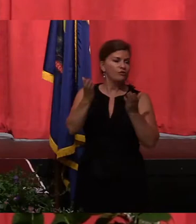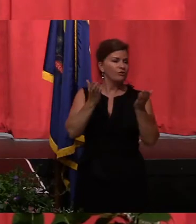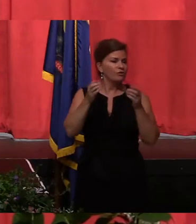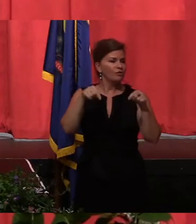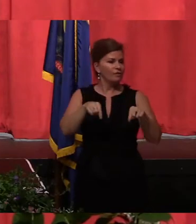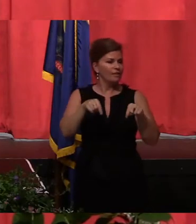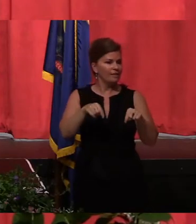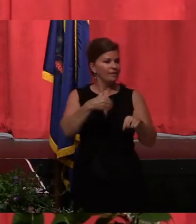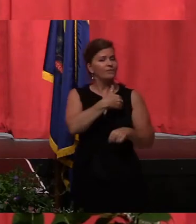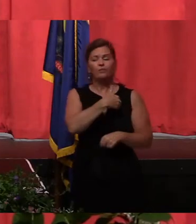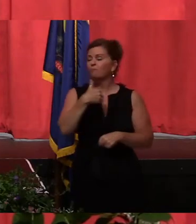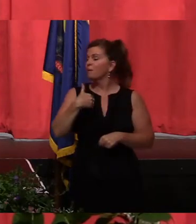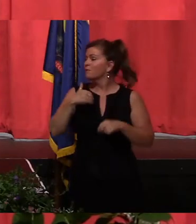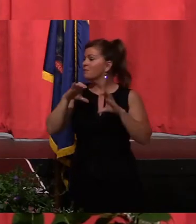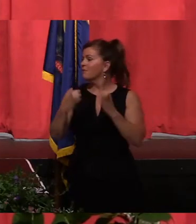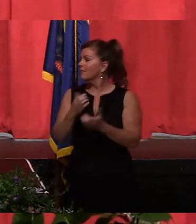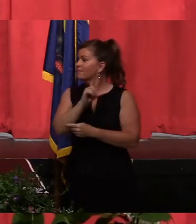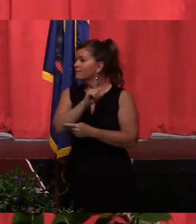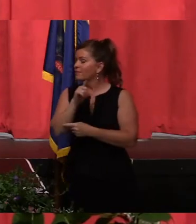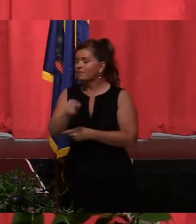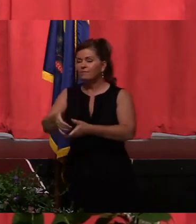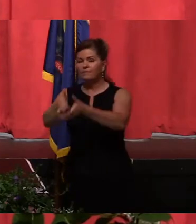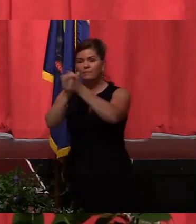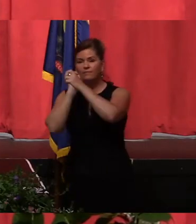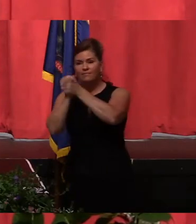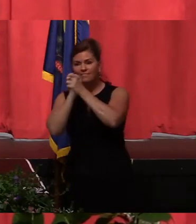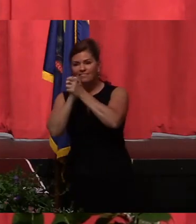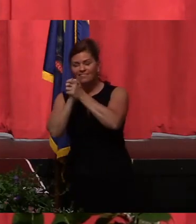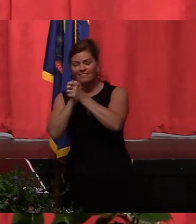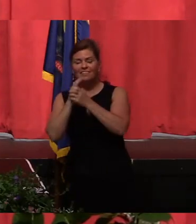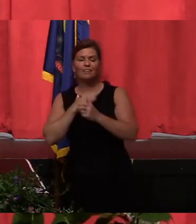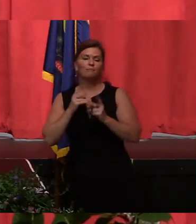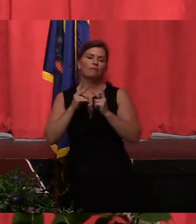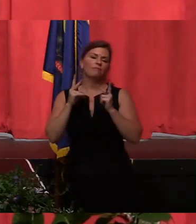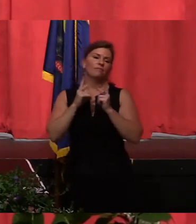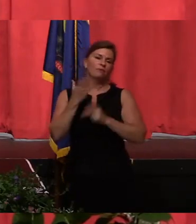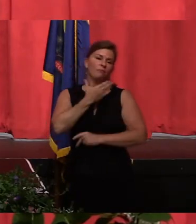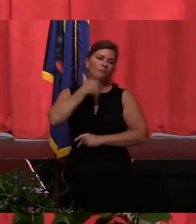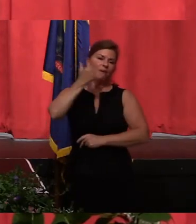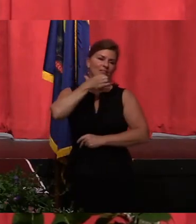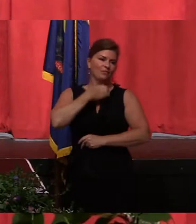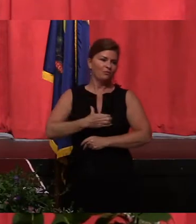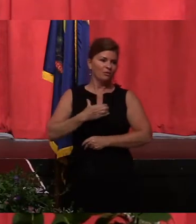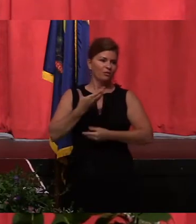of the class of 2020, congratulations and my very best wishes to you.